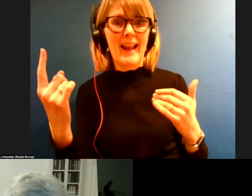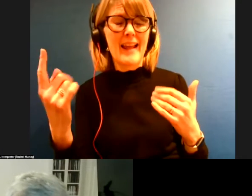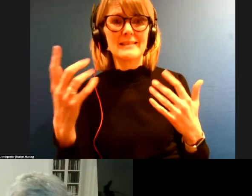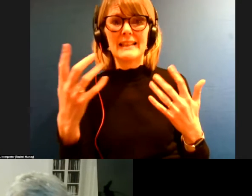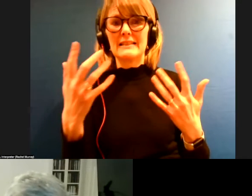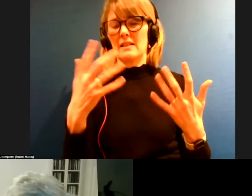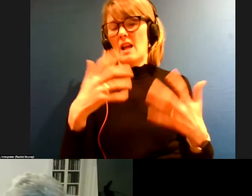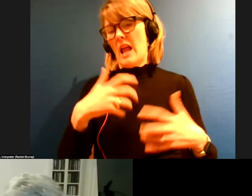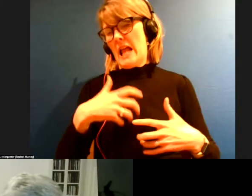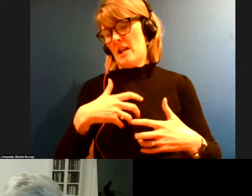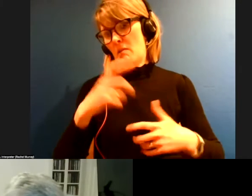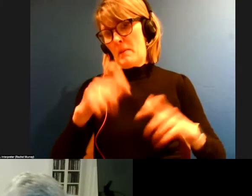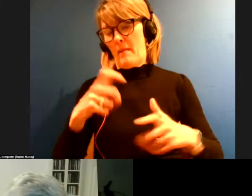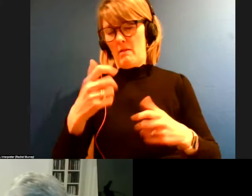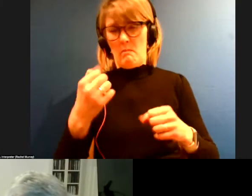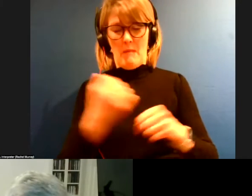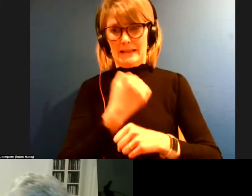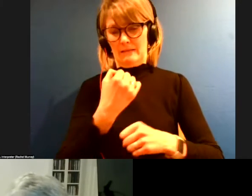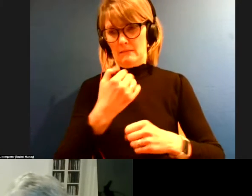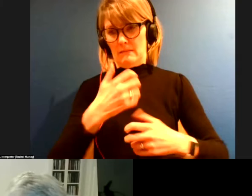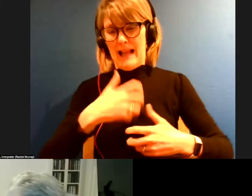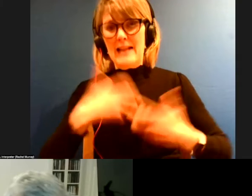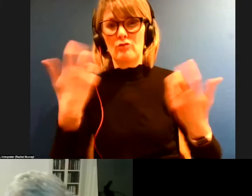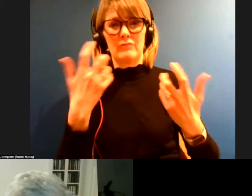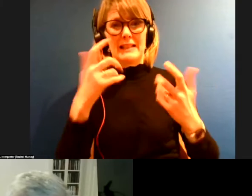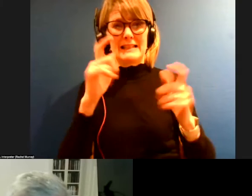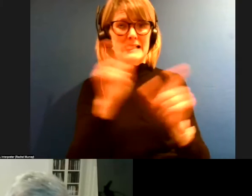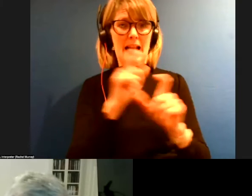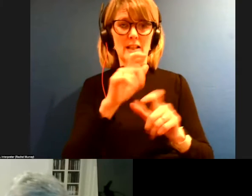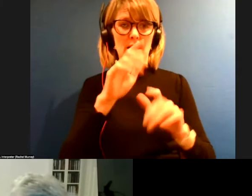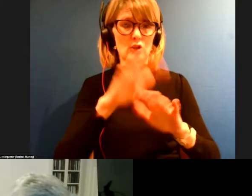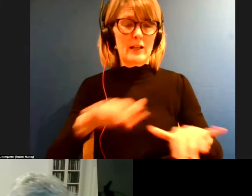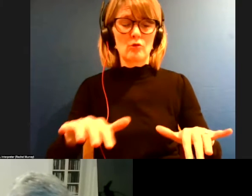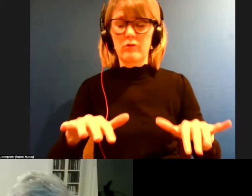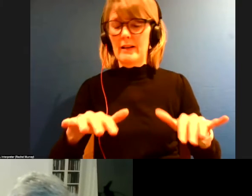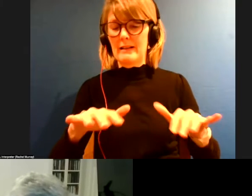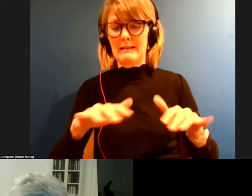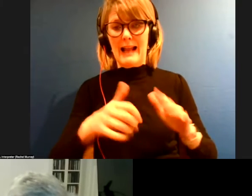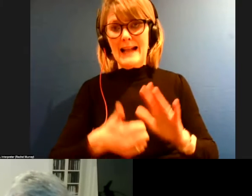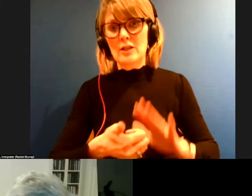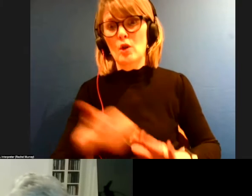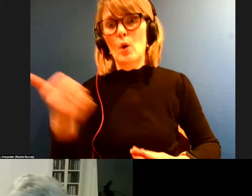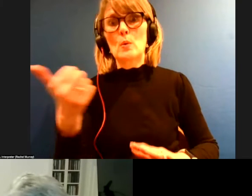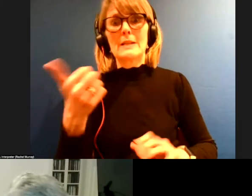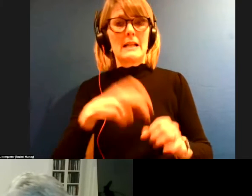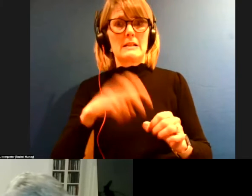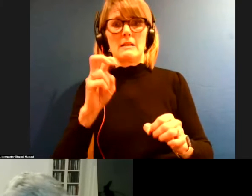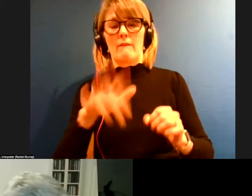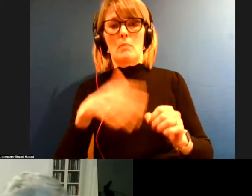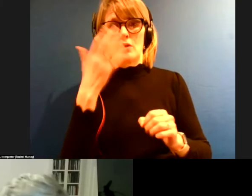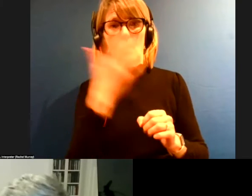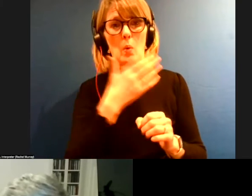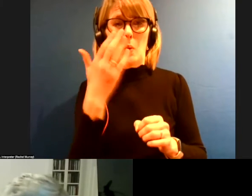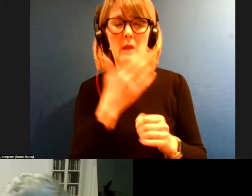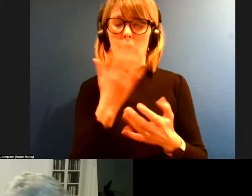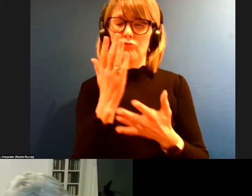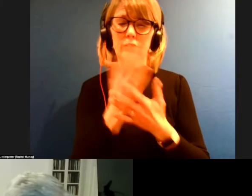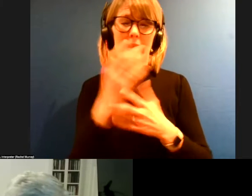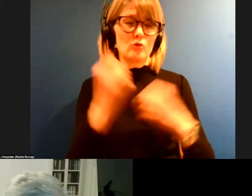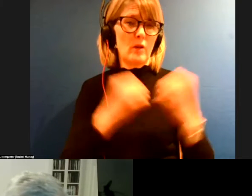system. Dyslexic children are excluded from schools, and a key marker of systemic and structural discrimination is